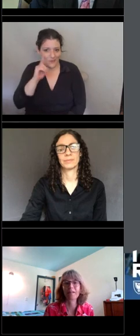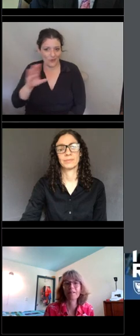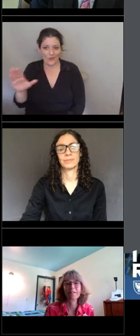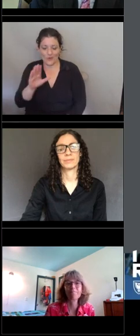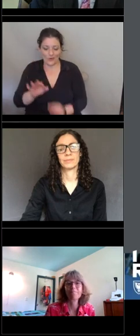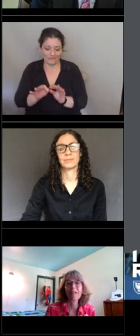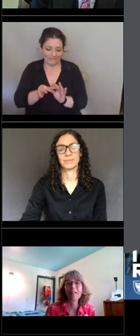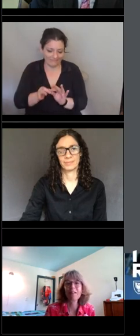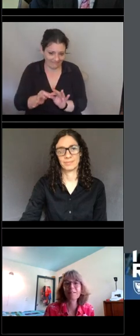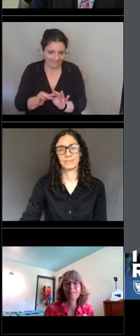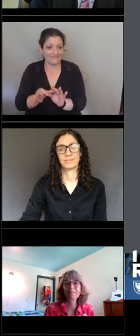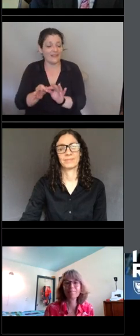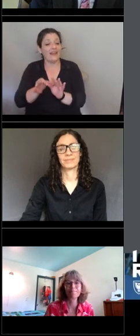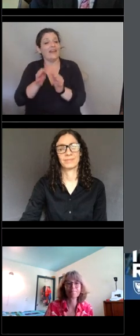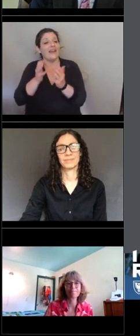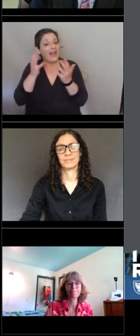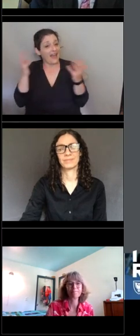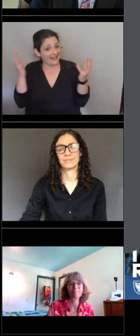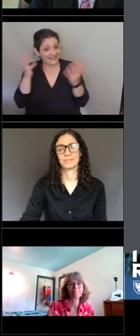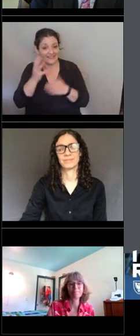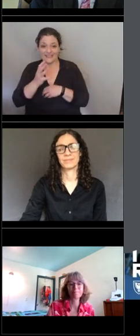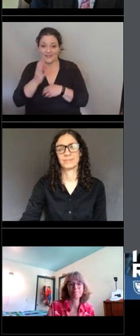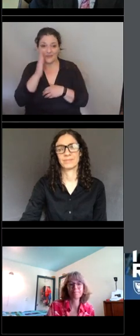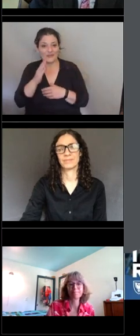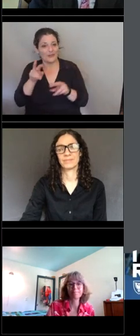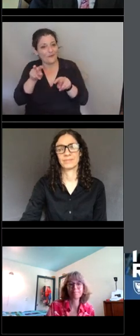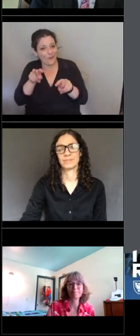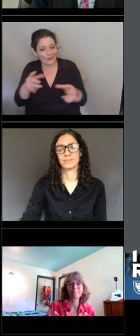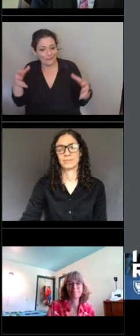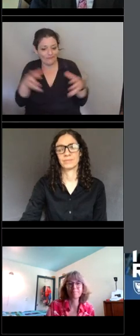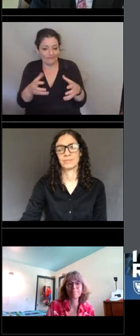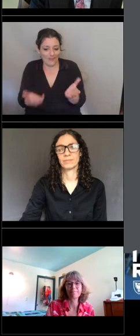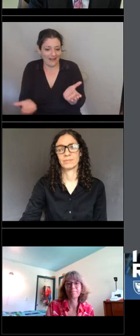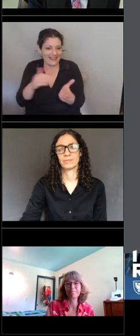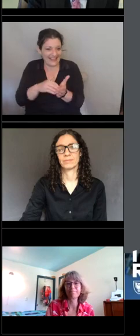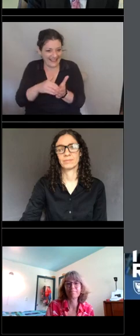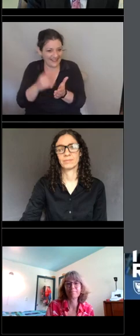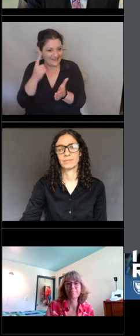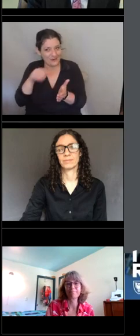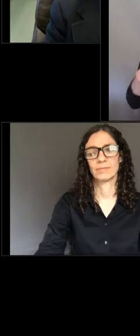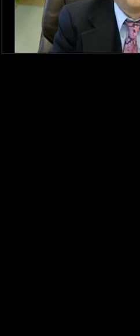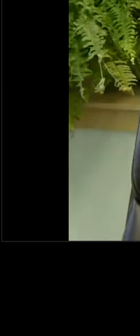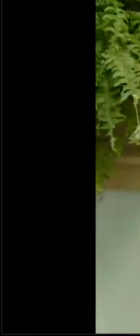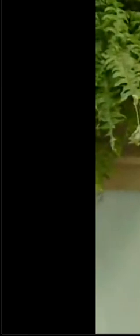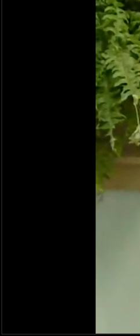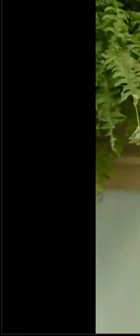another topic. Thanks. Thank you.